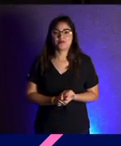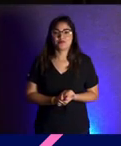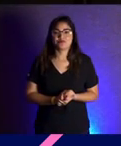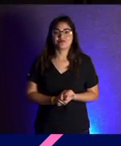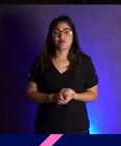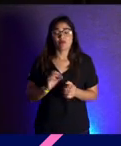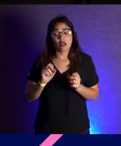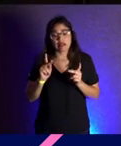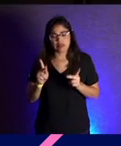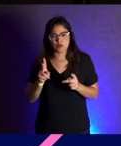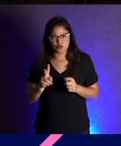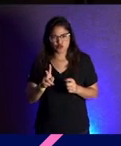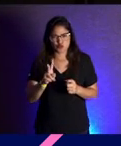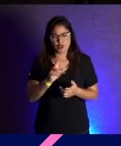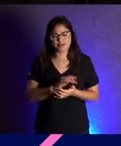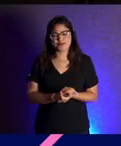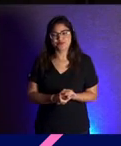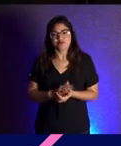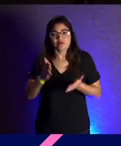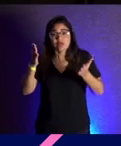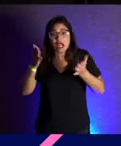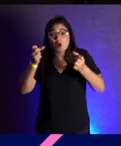Okay, so now I'm going to tell you about